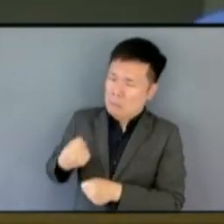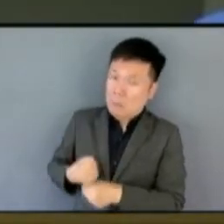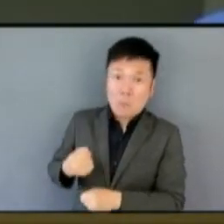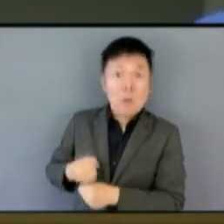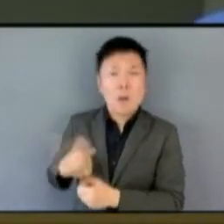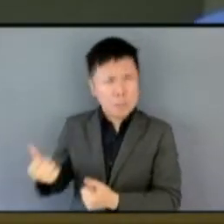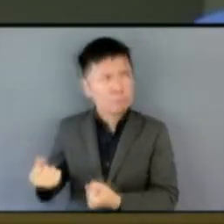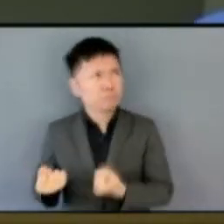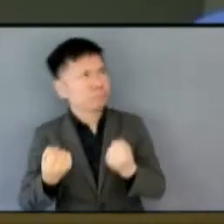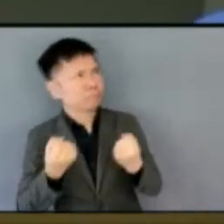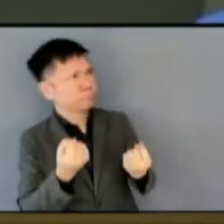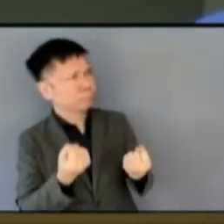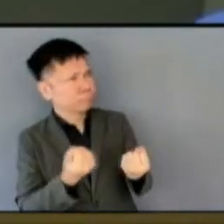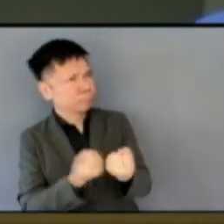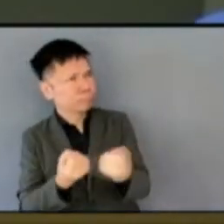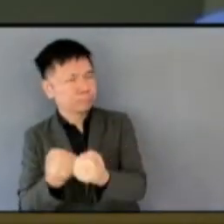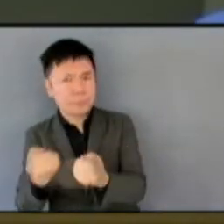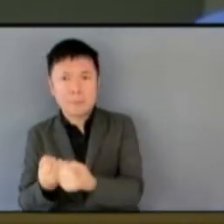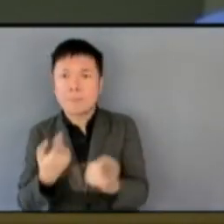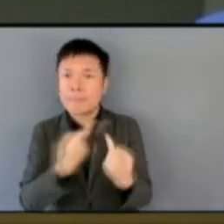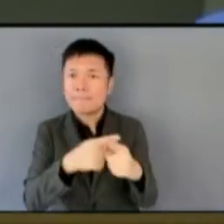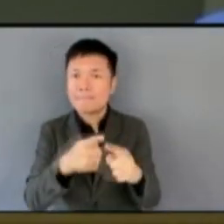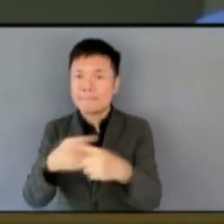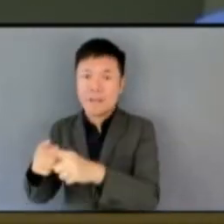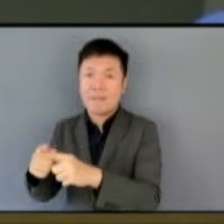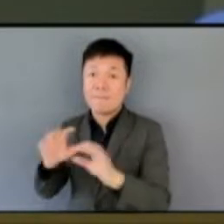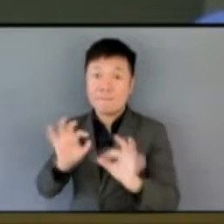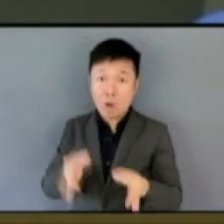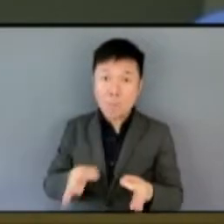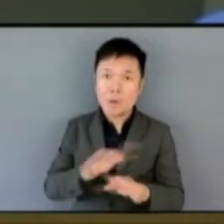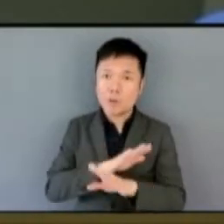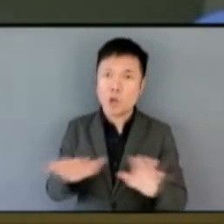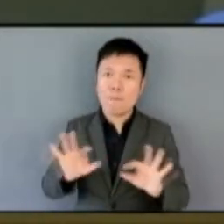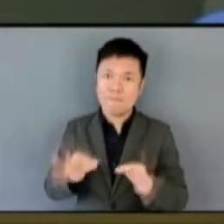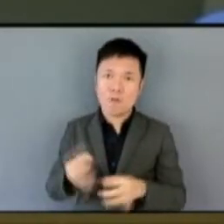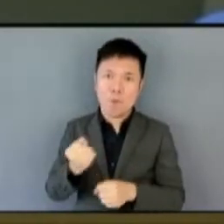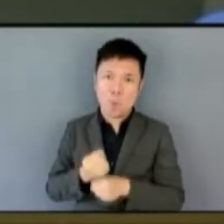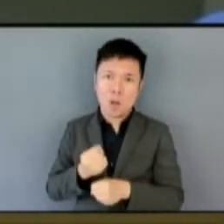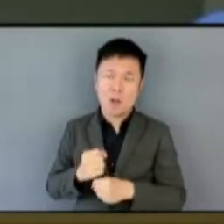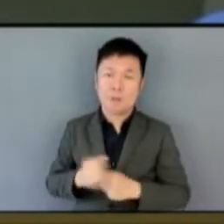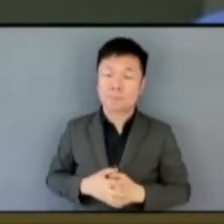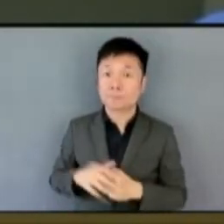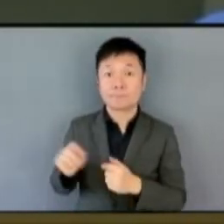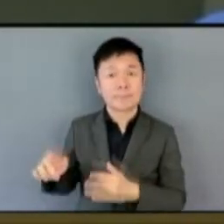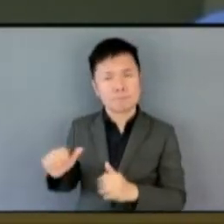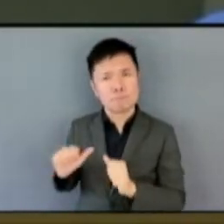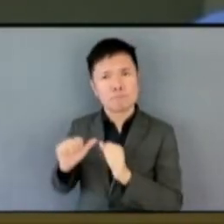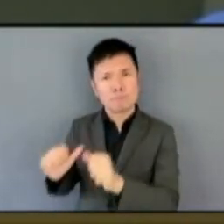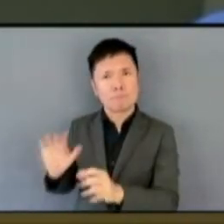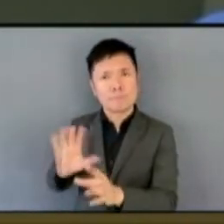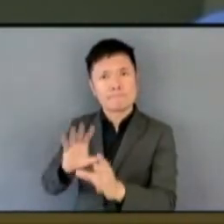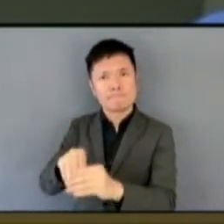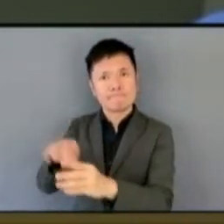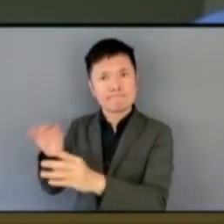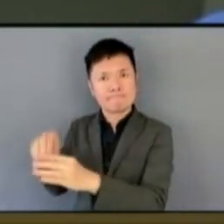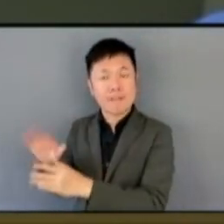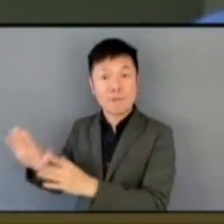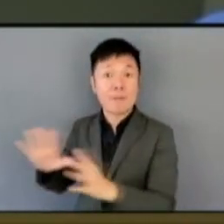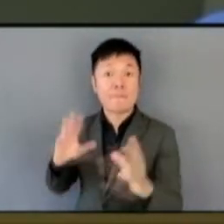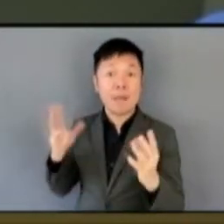society, working in both formal and informal sectors, and participating in the community and family activities in any